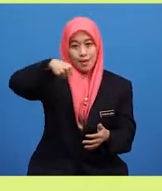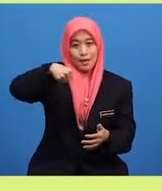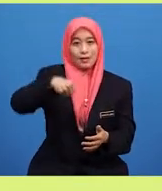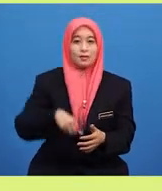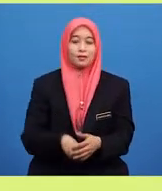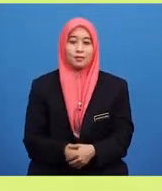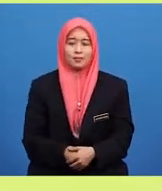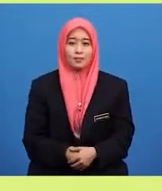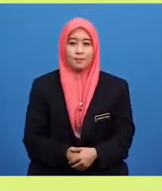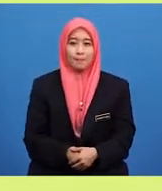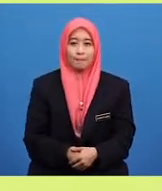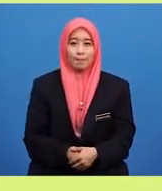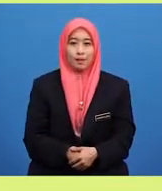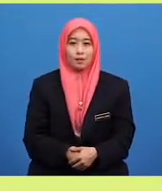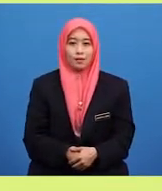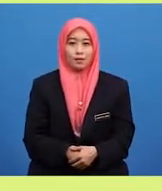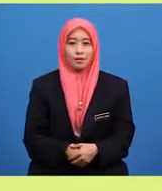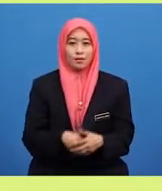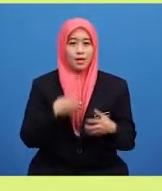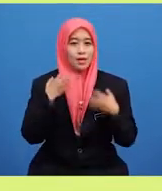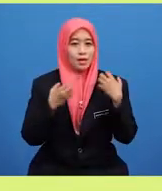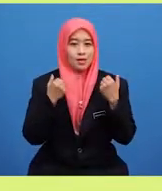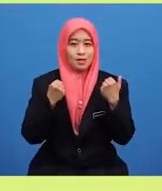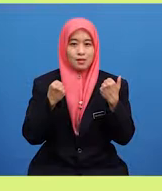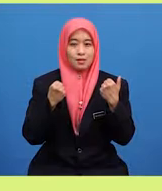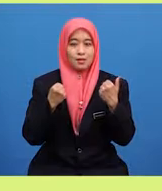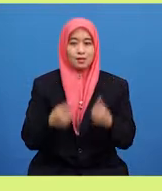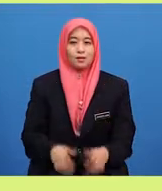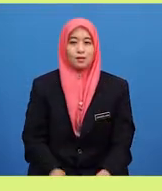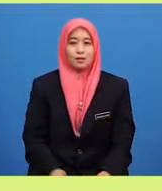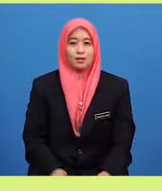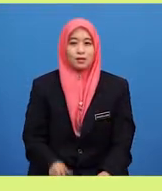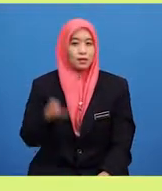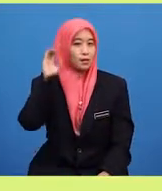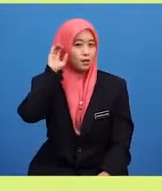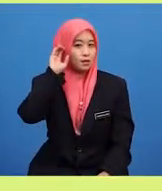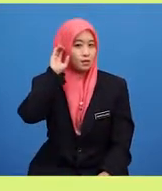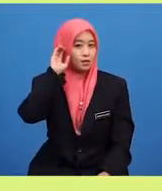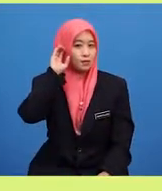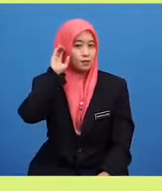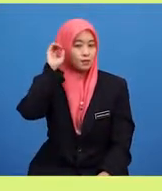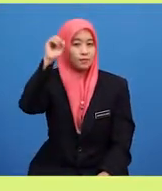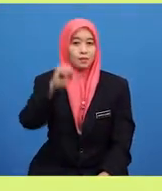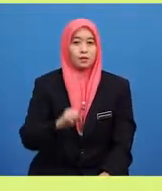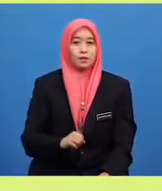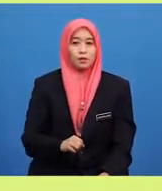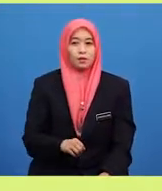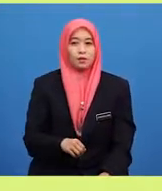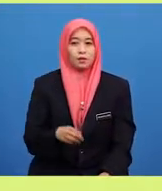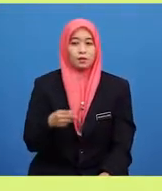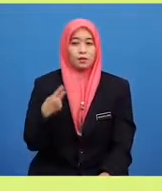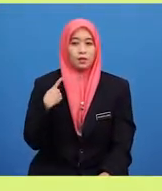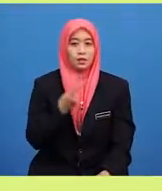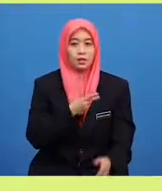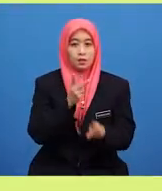Excellent. Now, listen to this one. We keep our pens, our